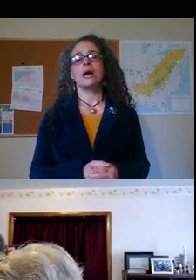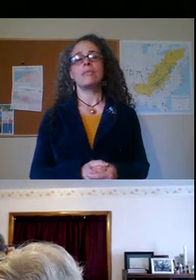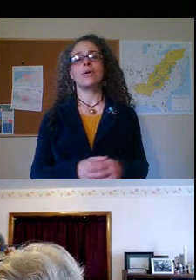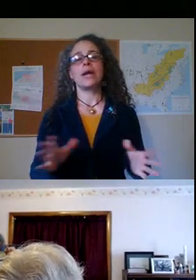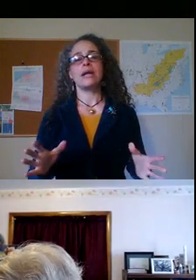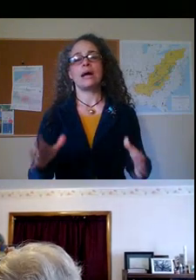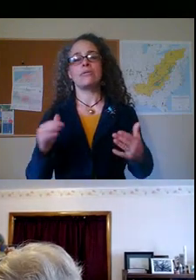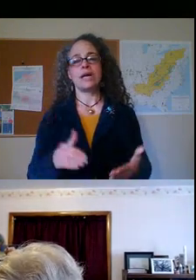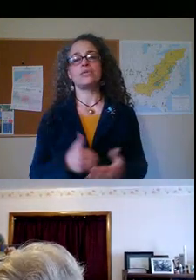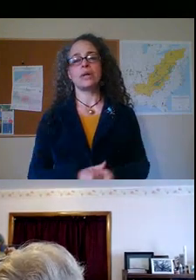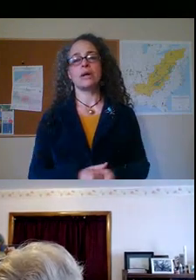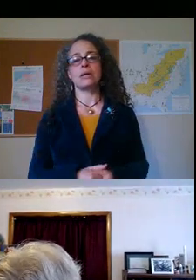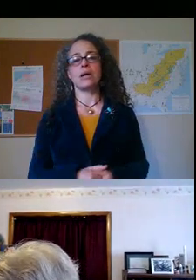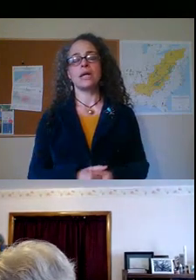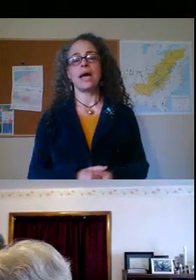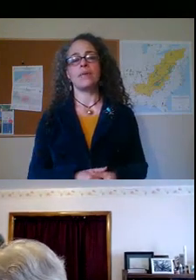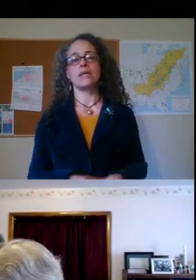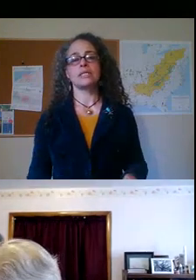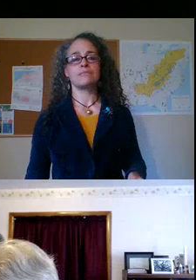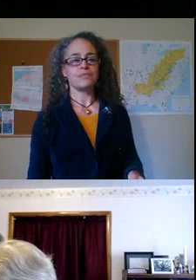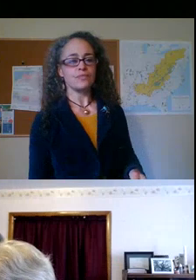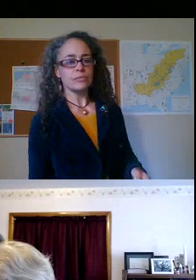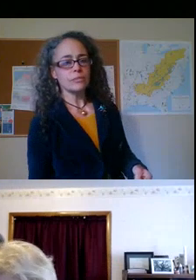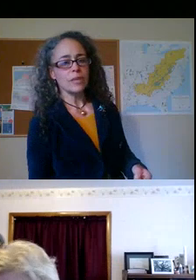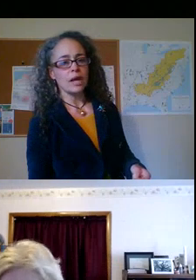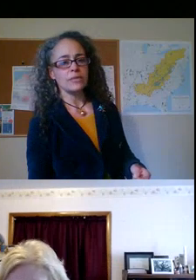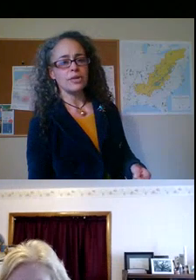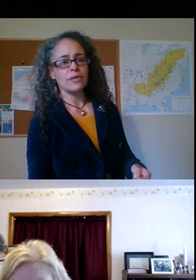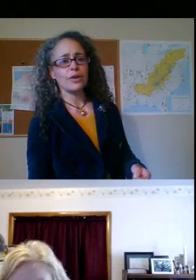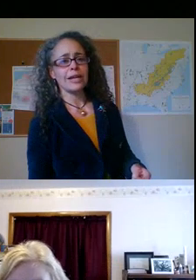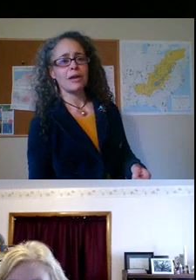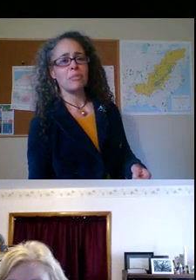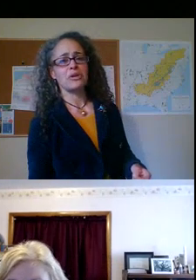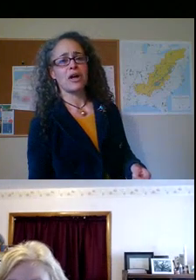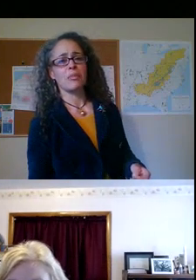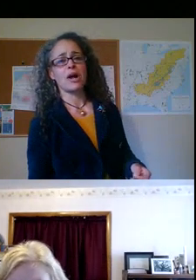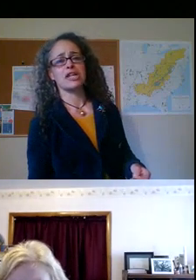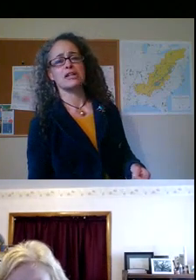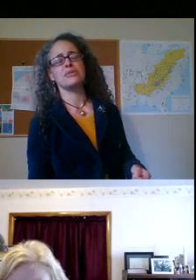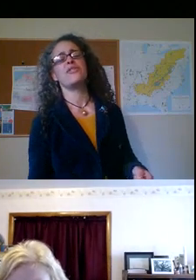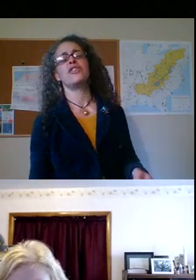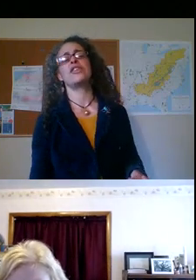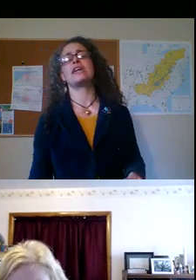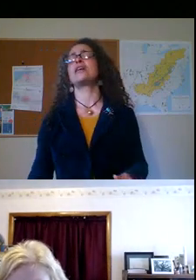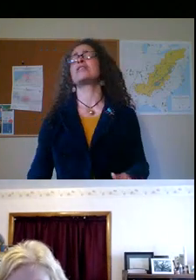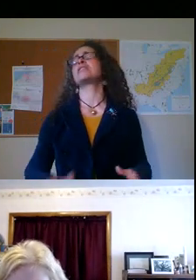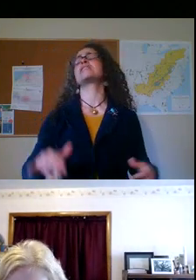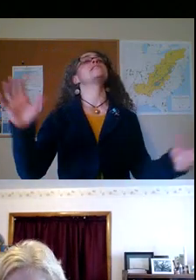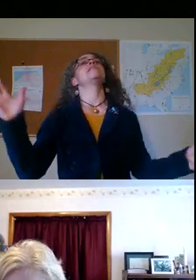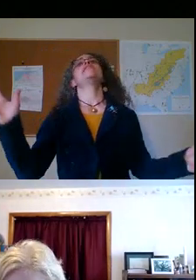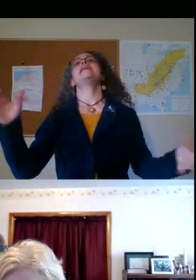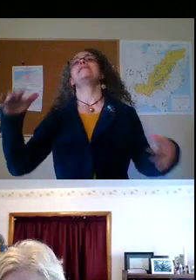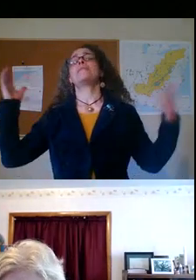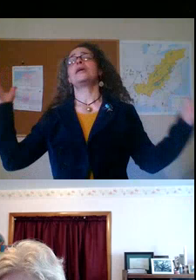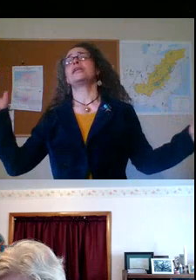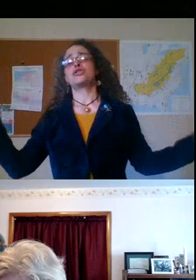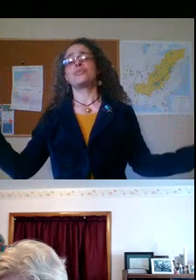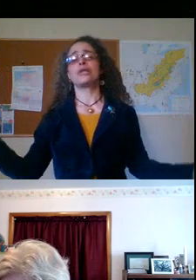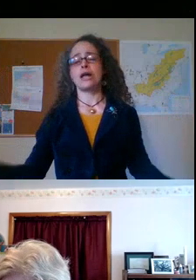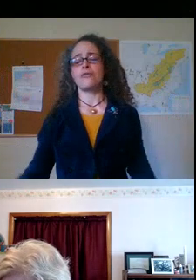years. But right now, that's what our cap is. So if you're looking at $1 million project, $250,000 isn't